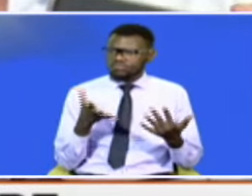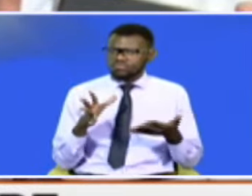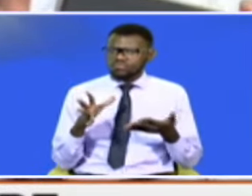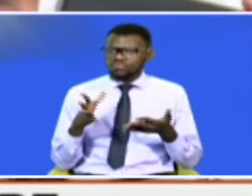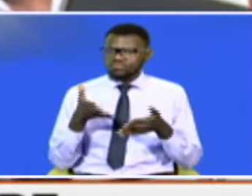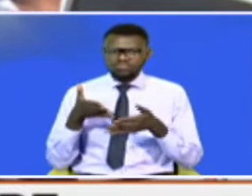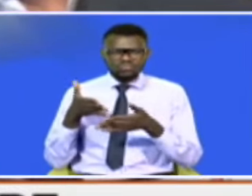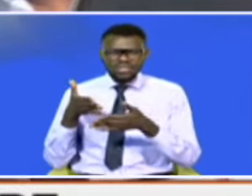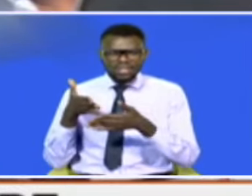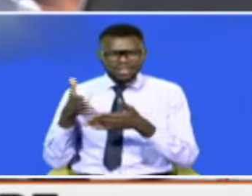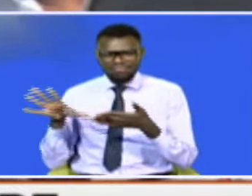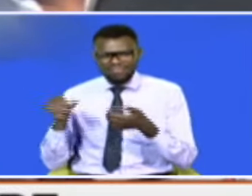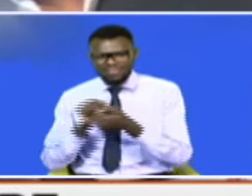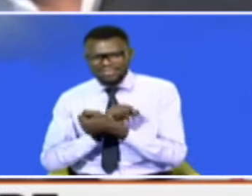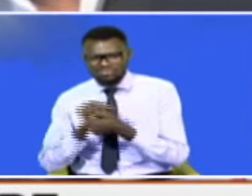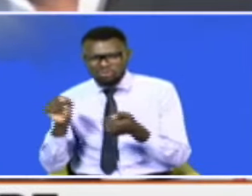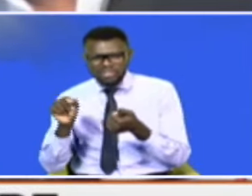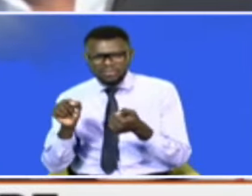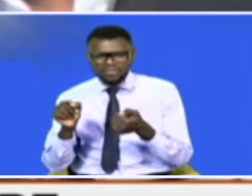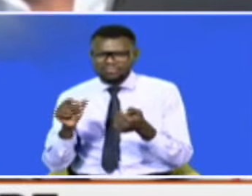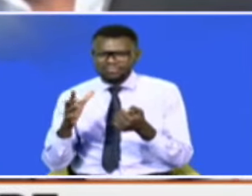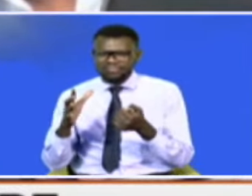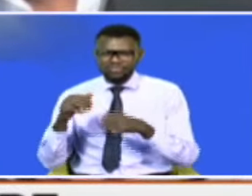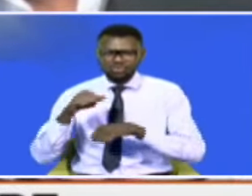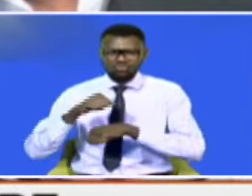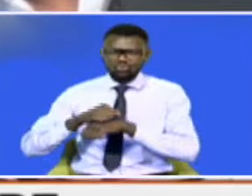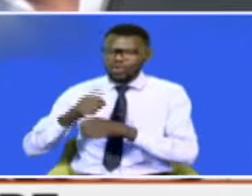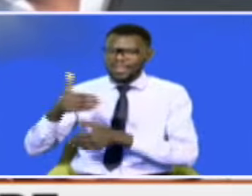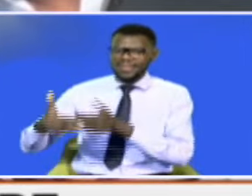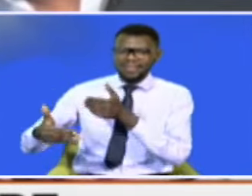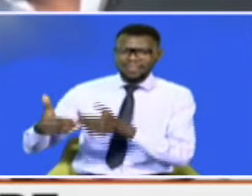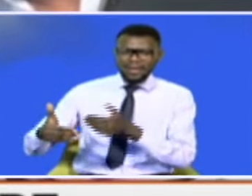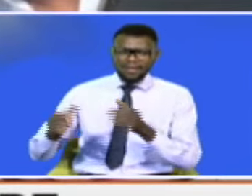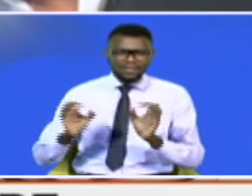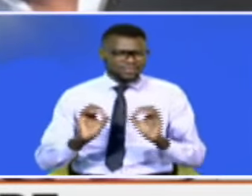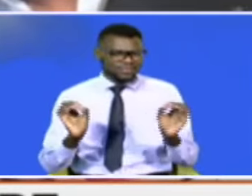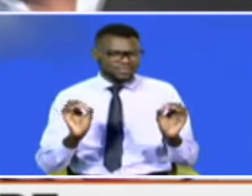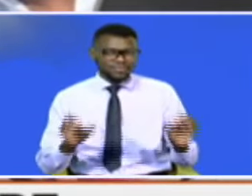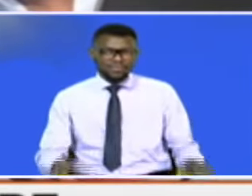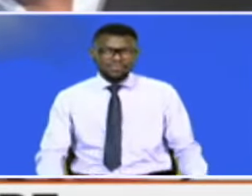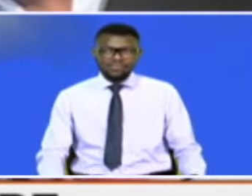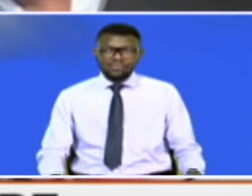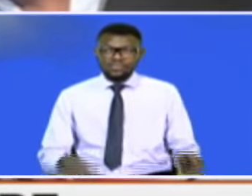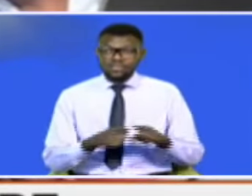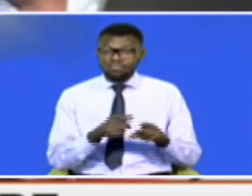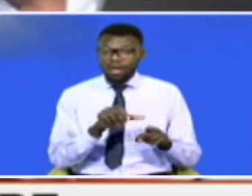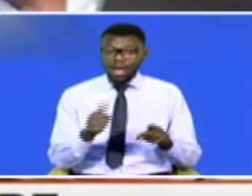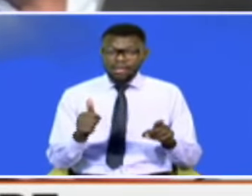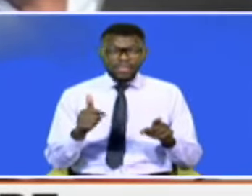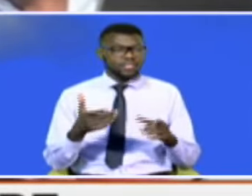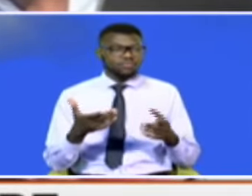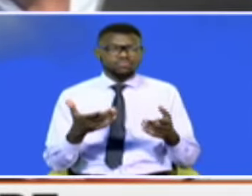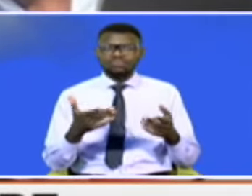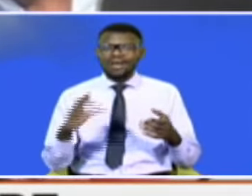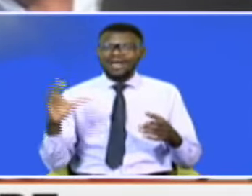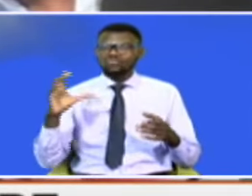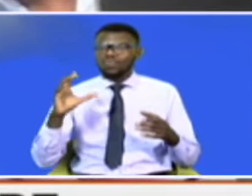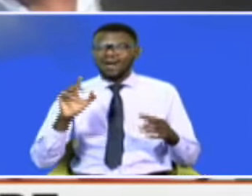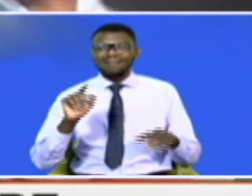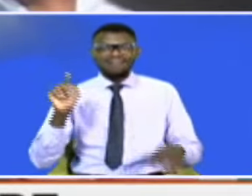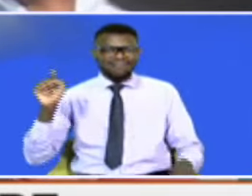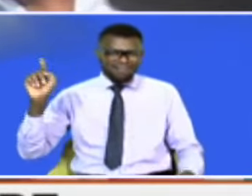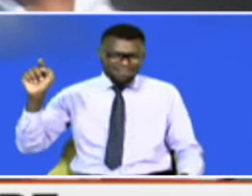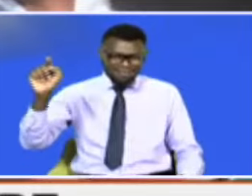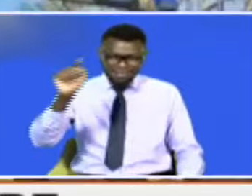larger school complex. This was also the case for all other adjacent customers supplied by the